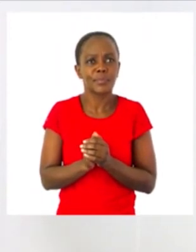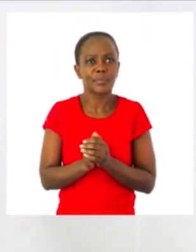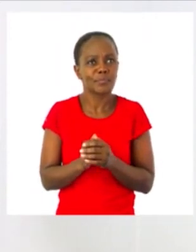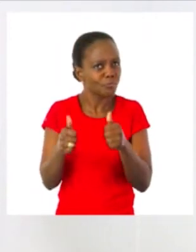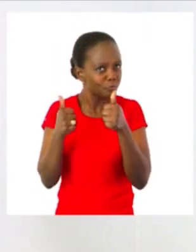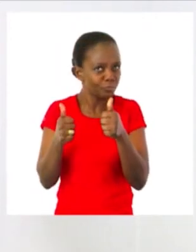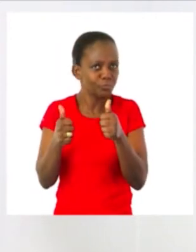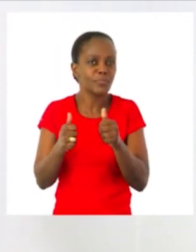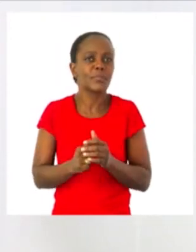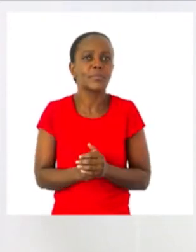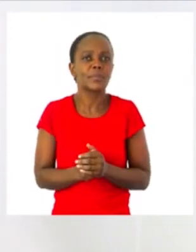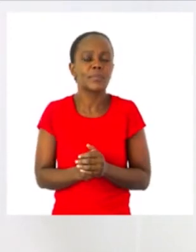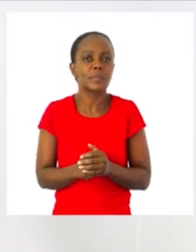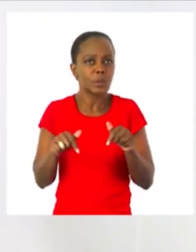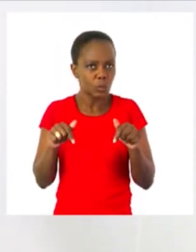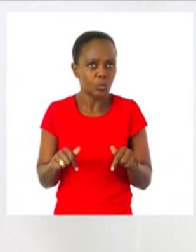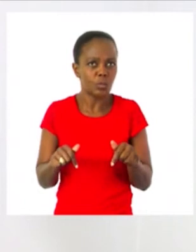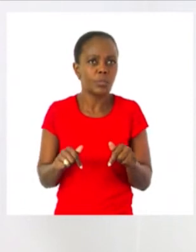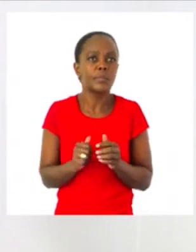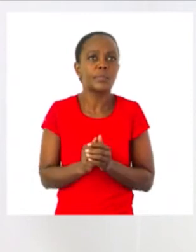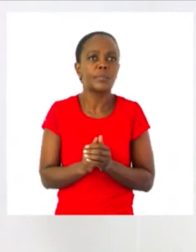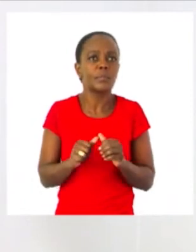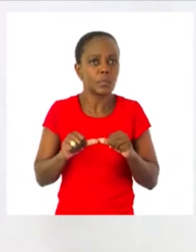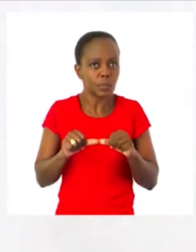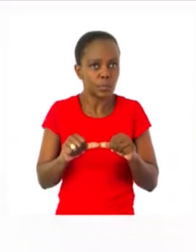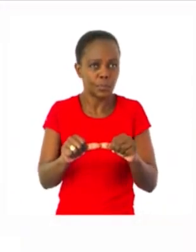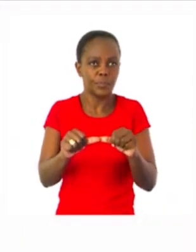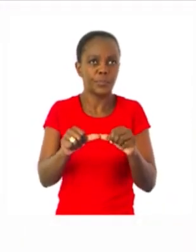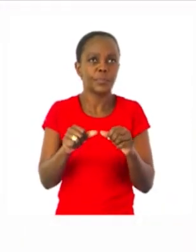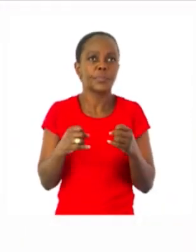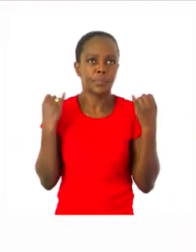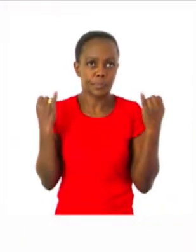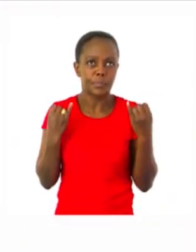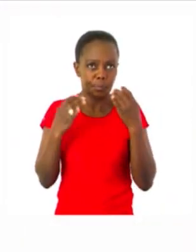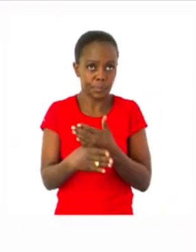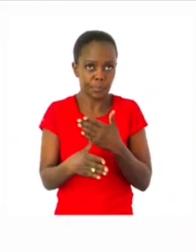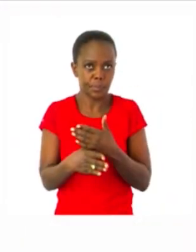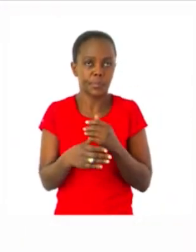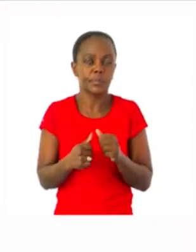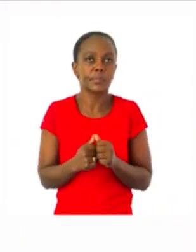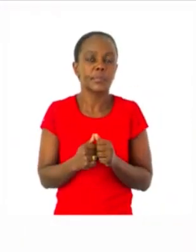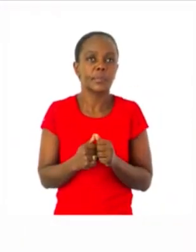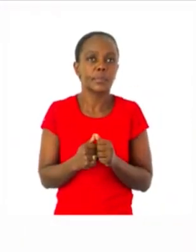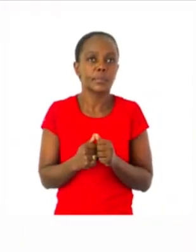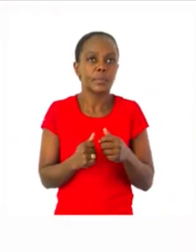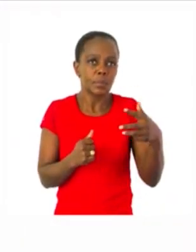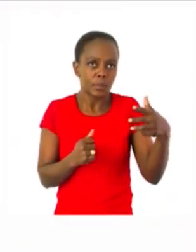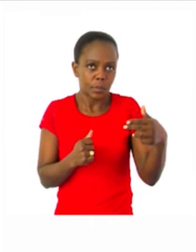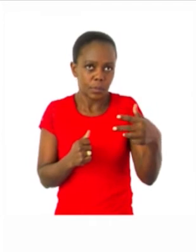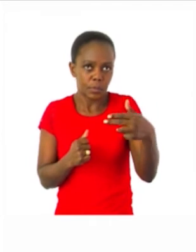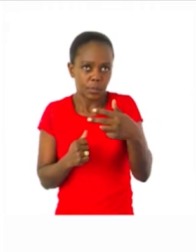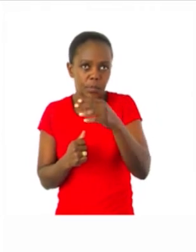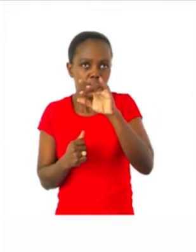job. Now we're going to do another fun activity. This time we're going to cut out letters